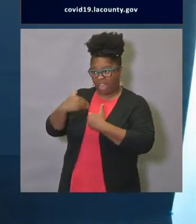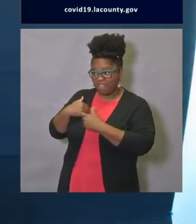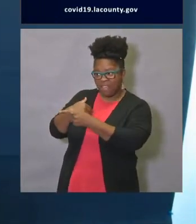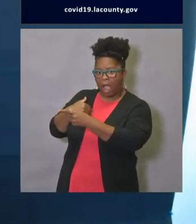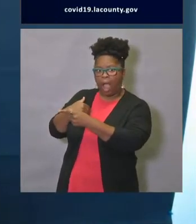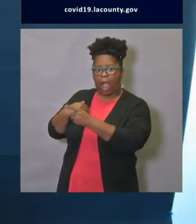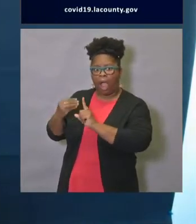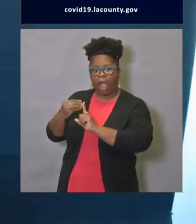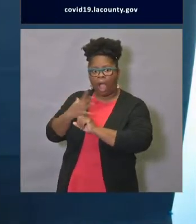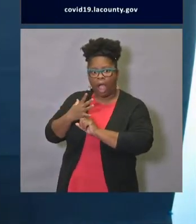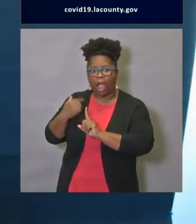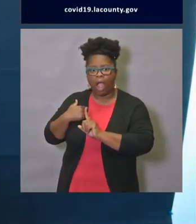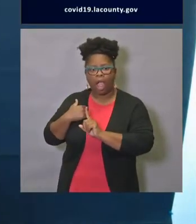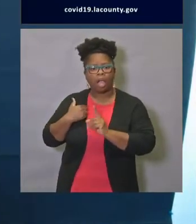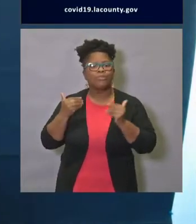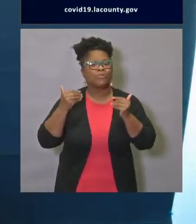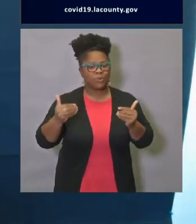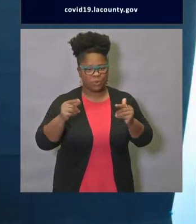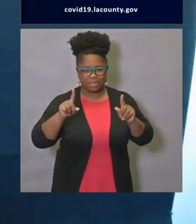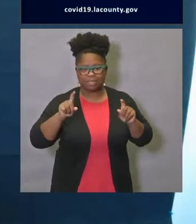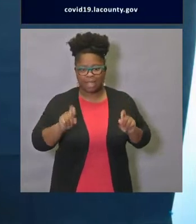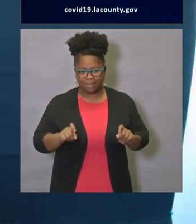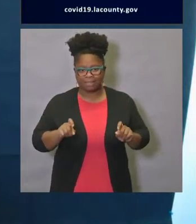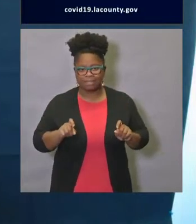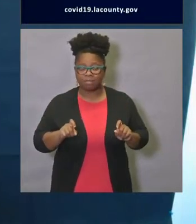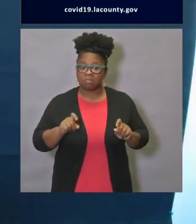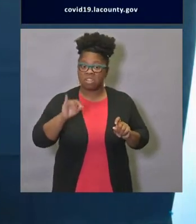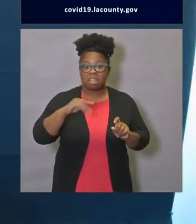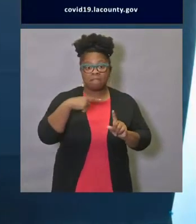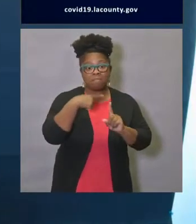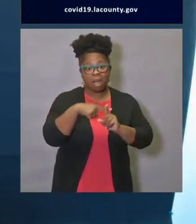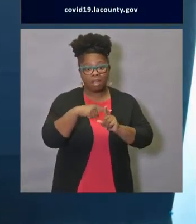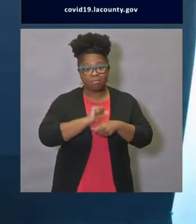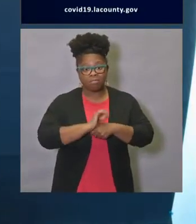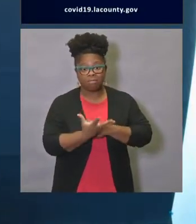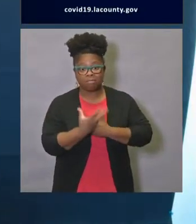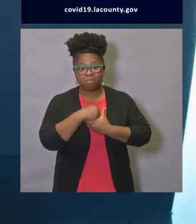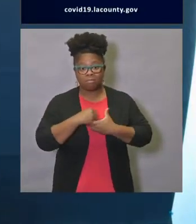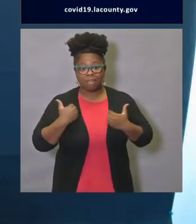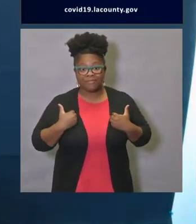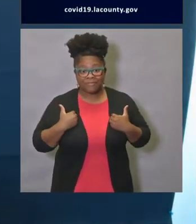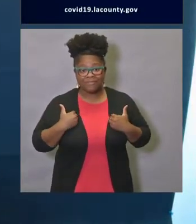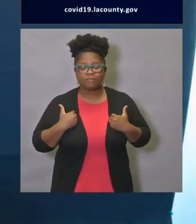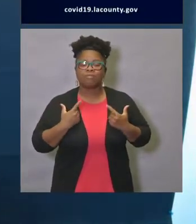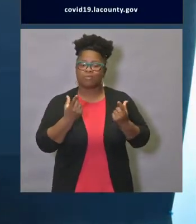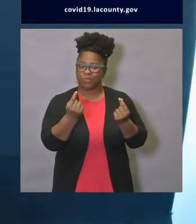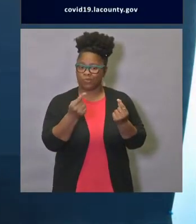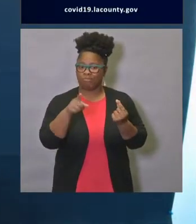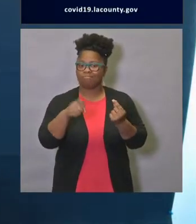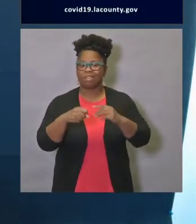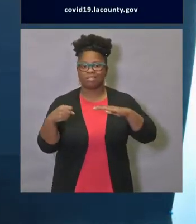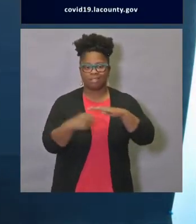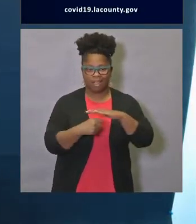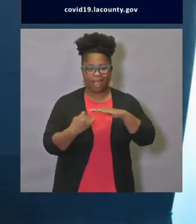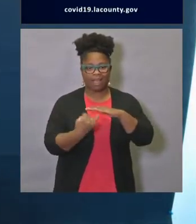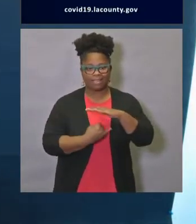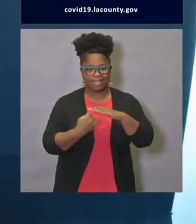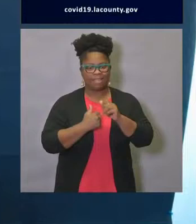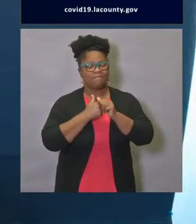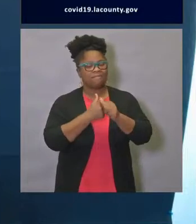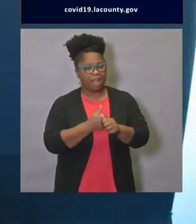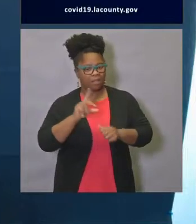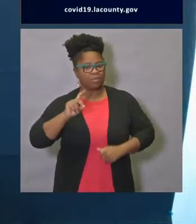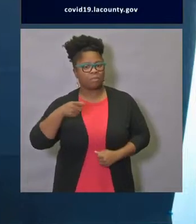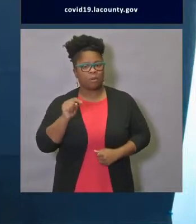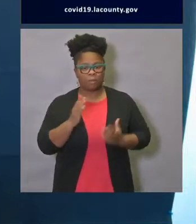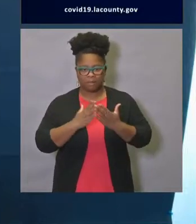to please get tested. If you test positive, you still need to isolate yourself in compliance with the public health guidance and tell